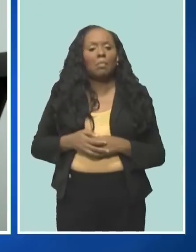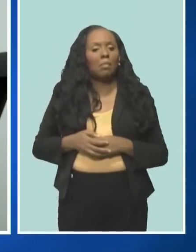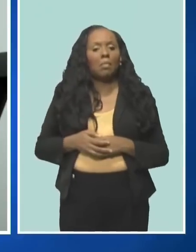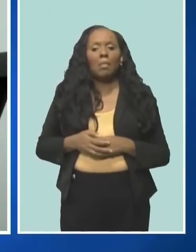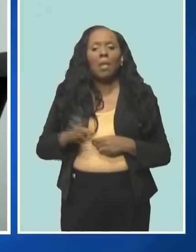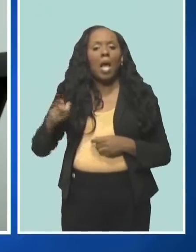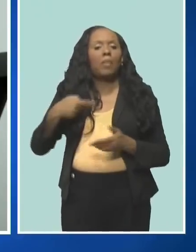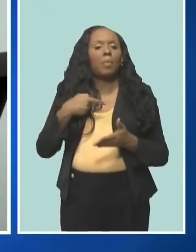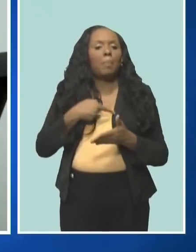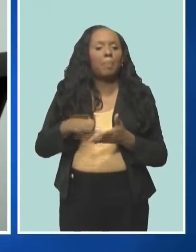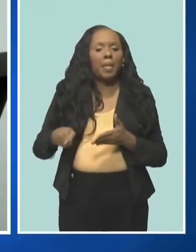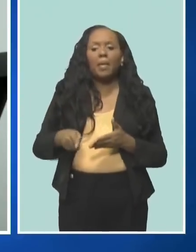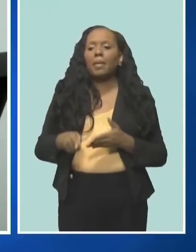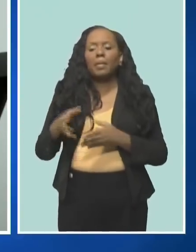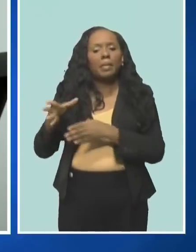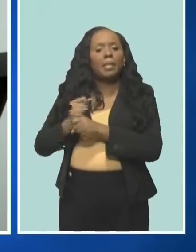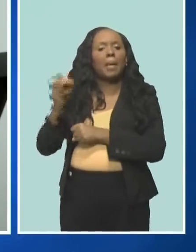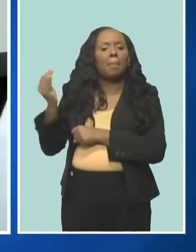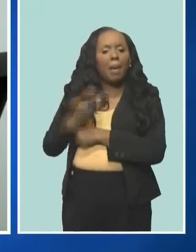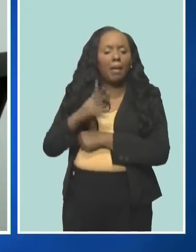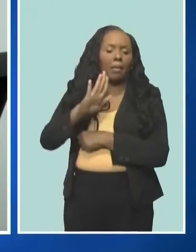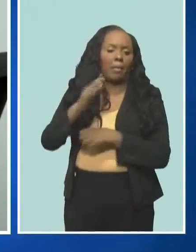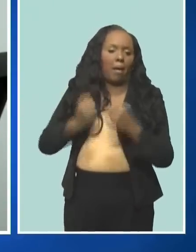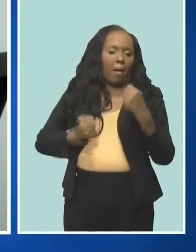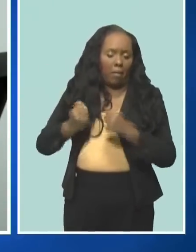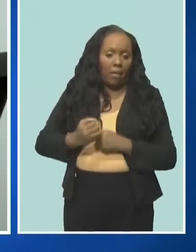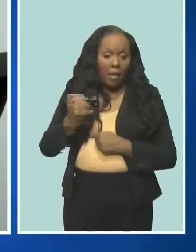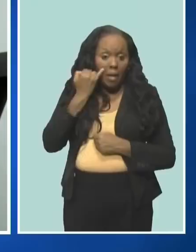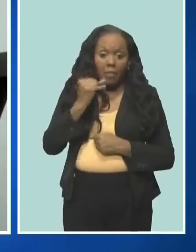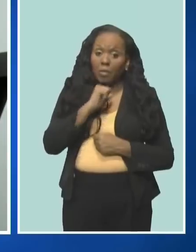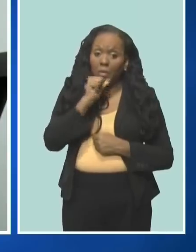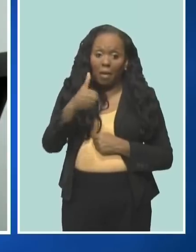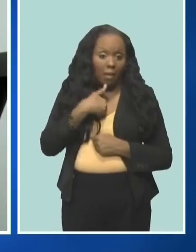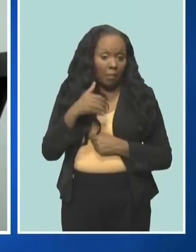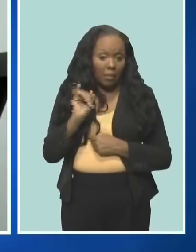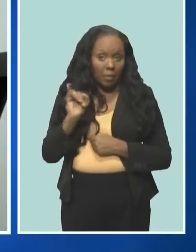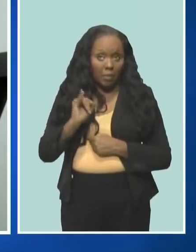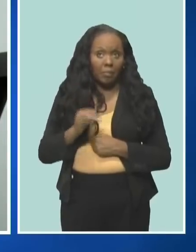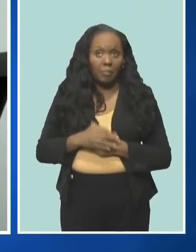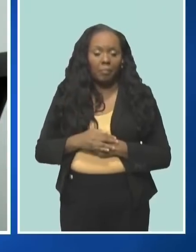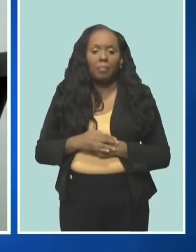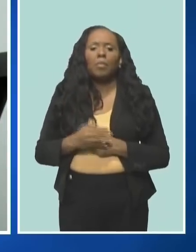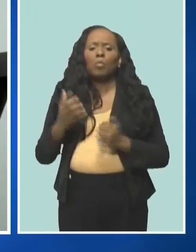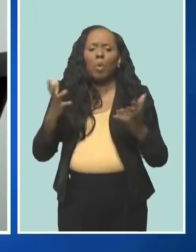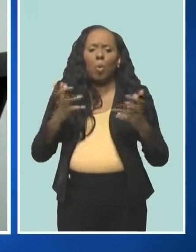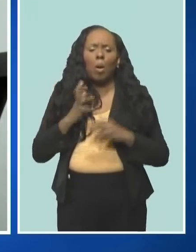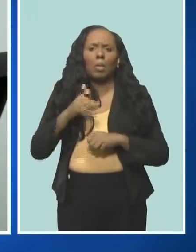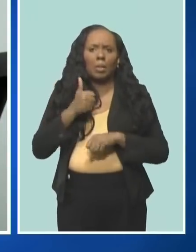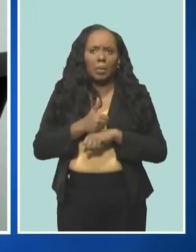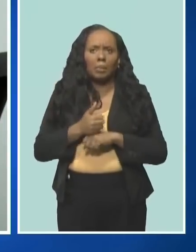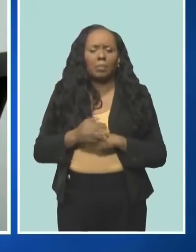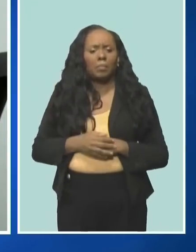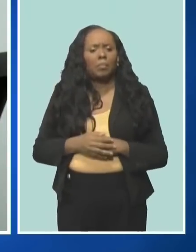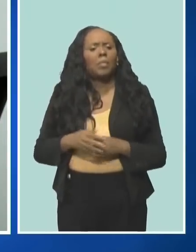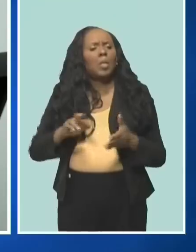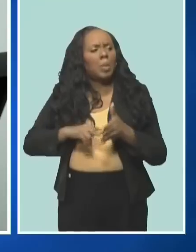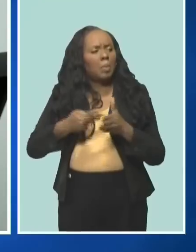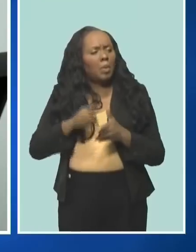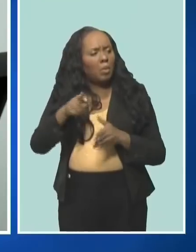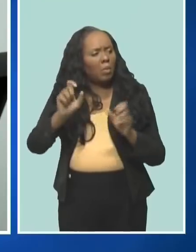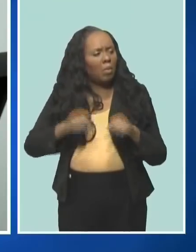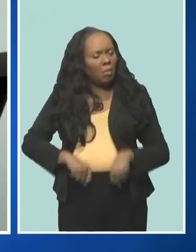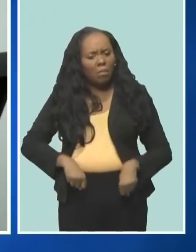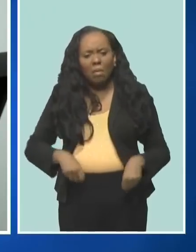vehicles on journey and could really impact and cause accidents further up the street or wherever they